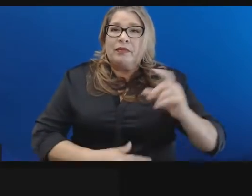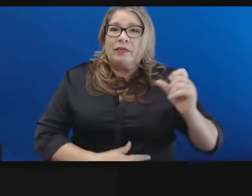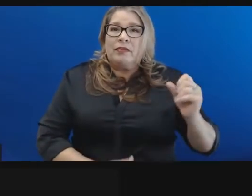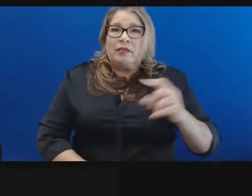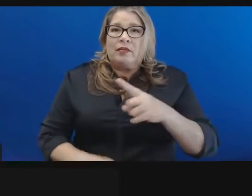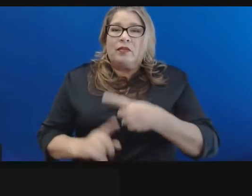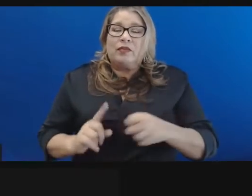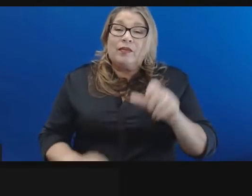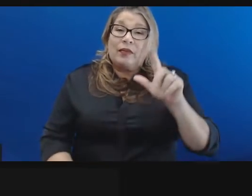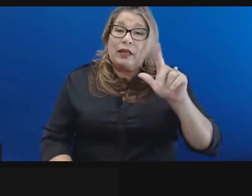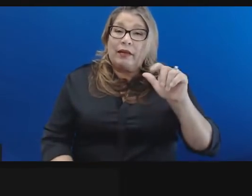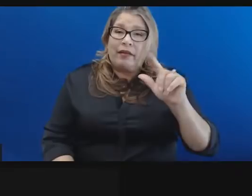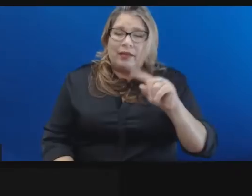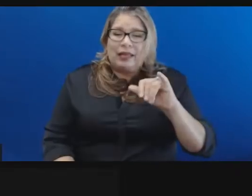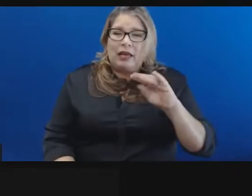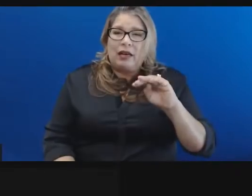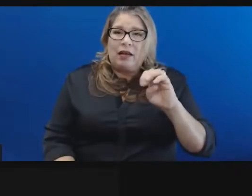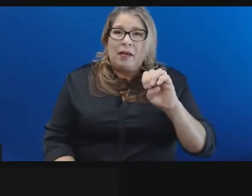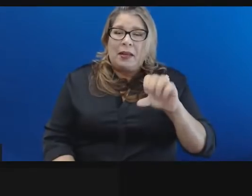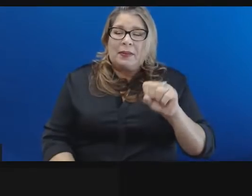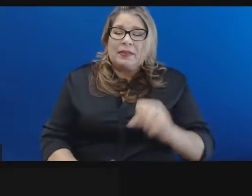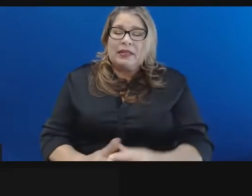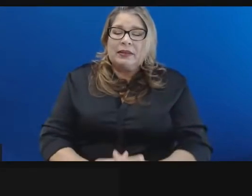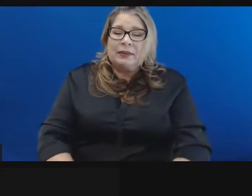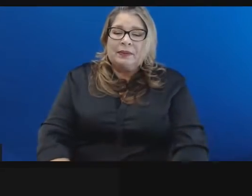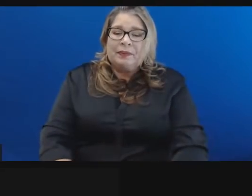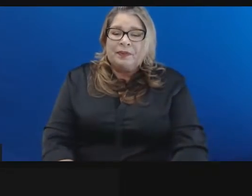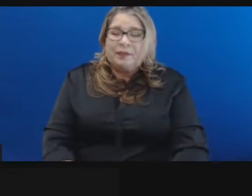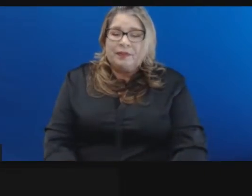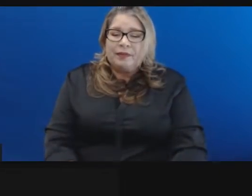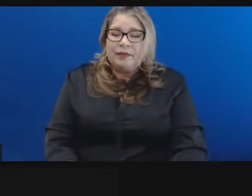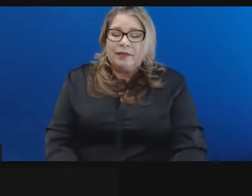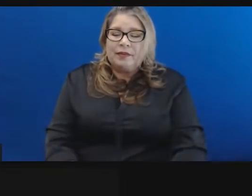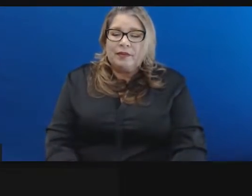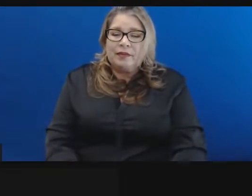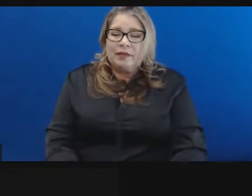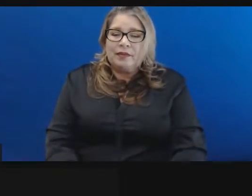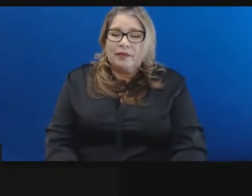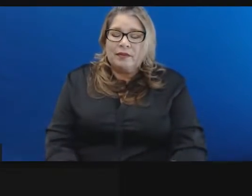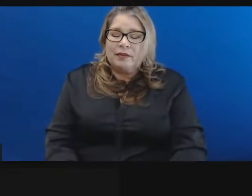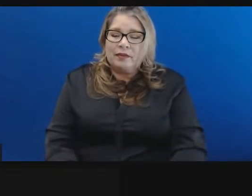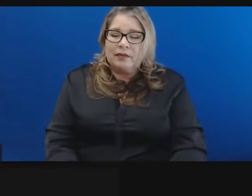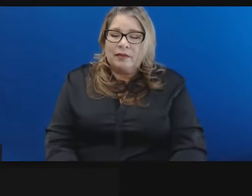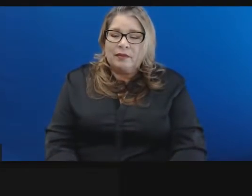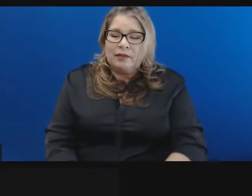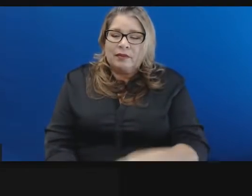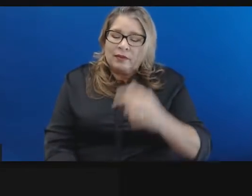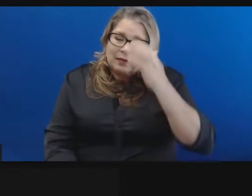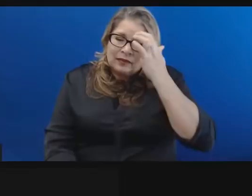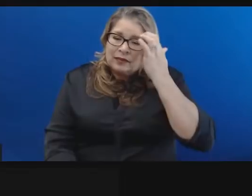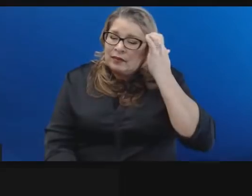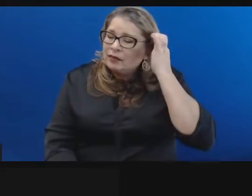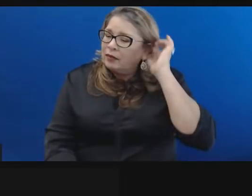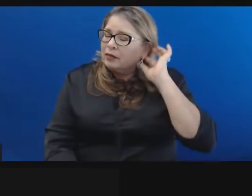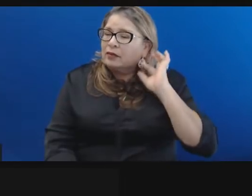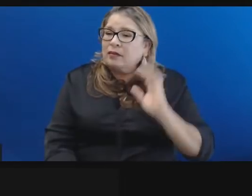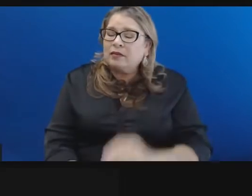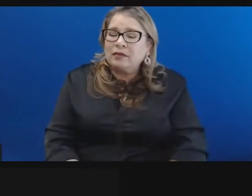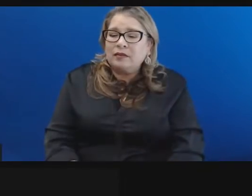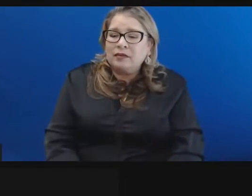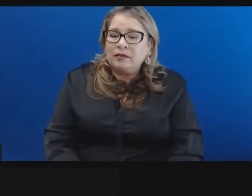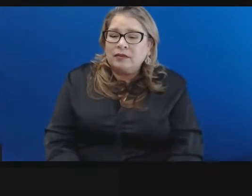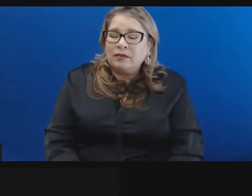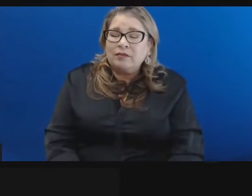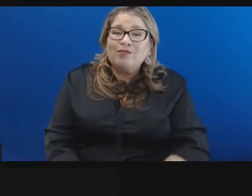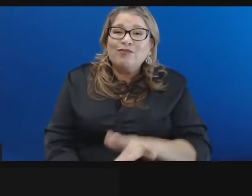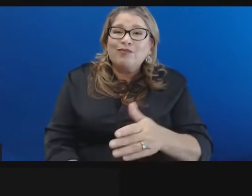Thanks so much for speaking with us. We really appreciate it. Two questions. In LA County, there was an expectation this